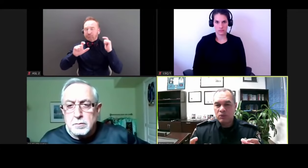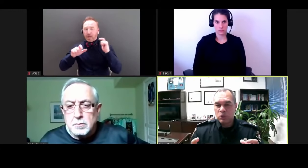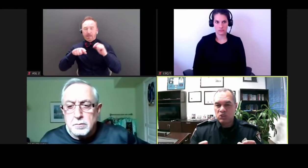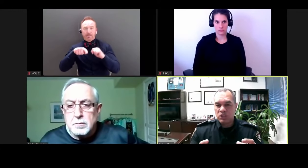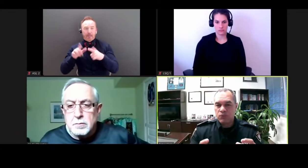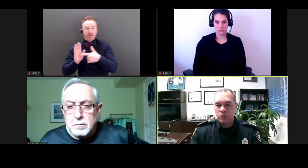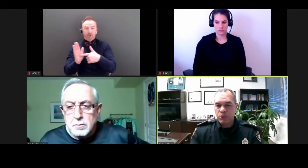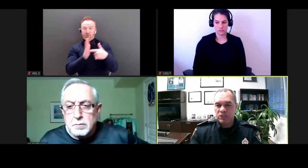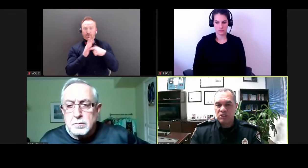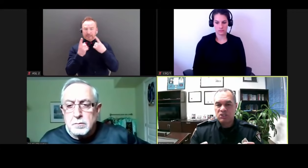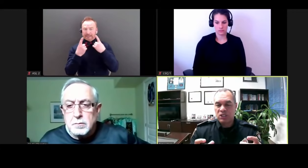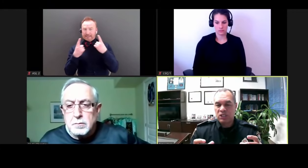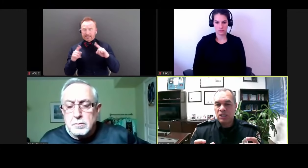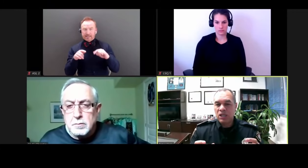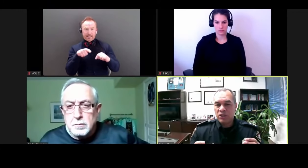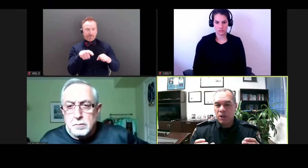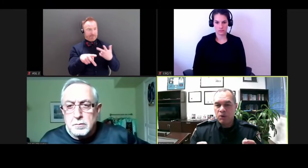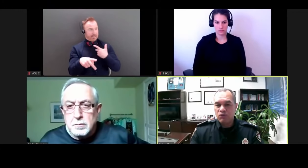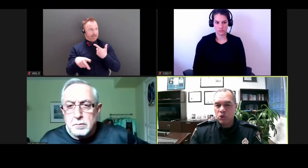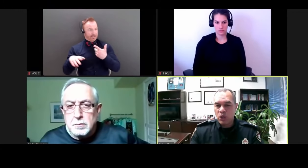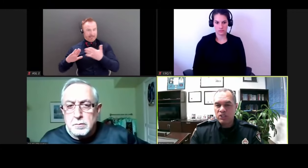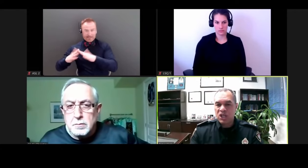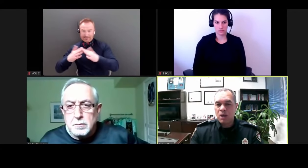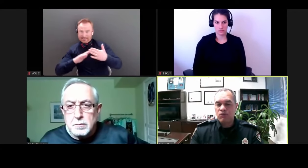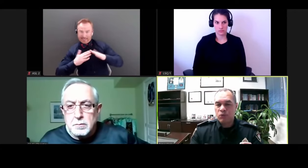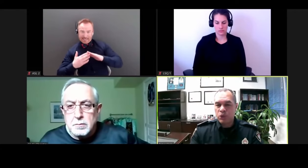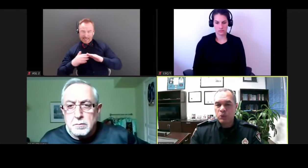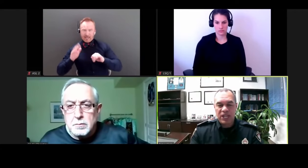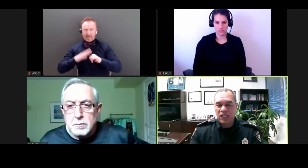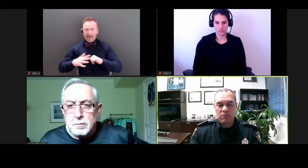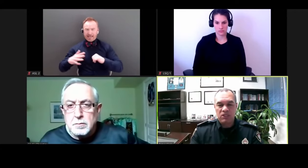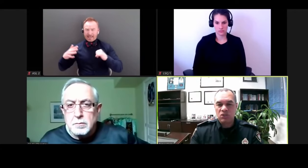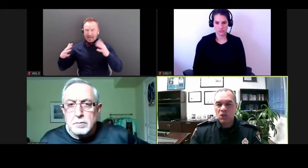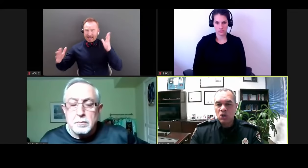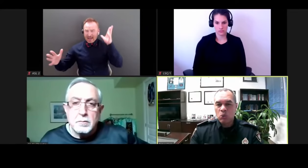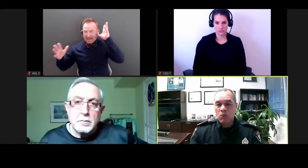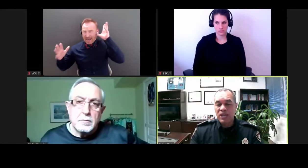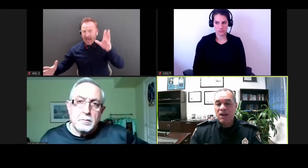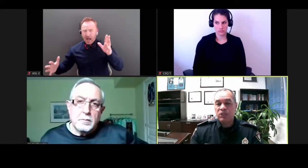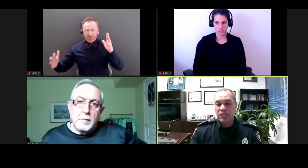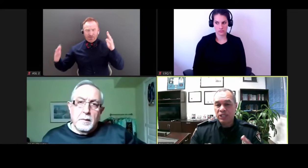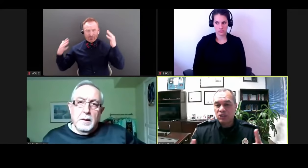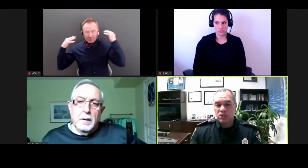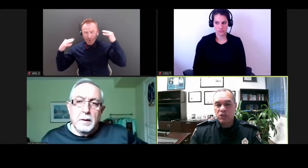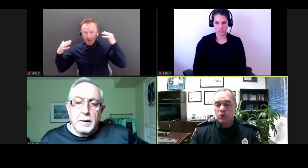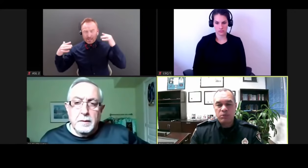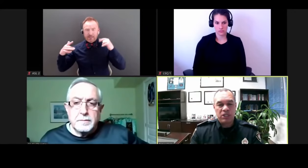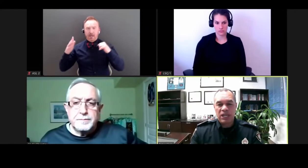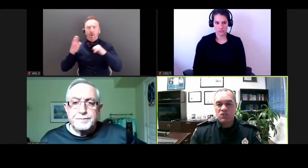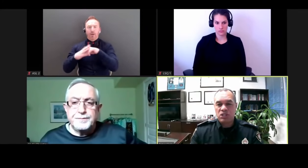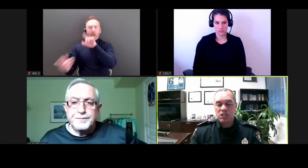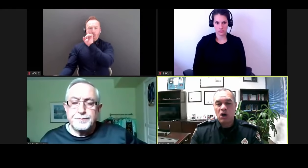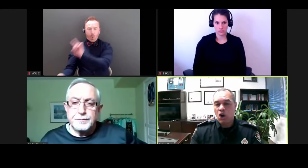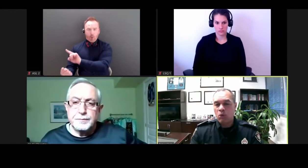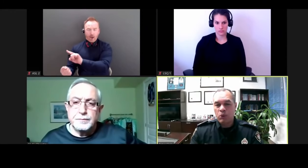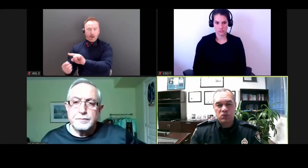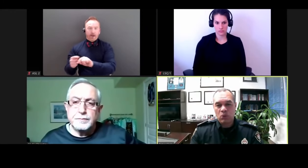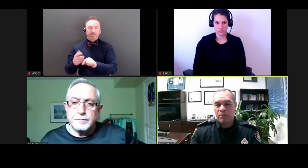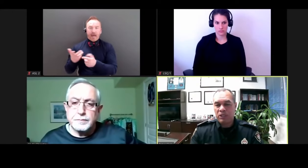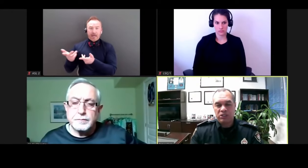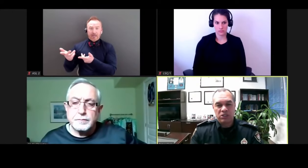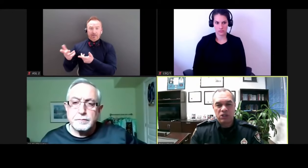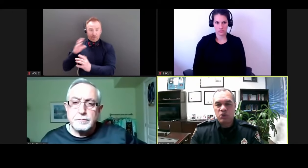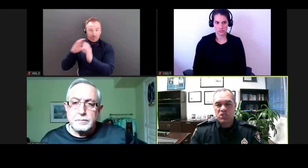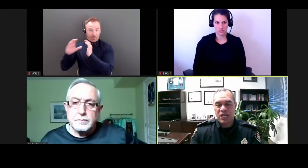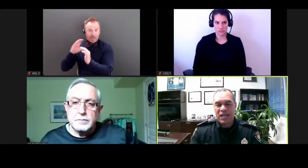in reducing the footprint in the city, the number of noise coming from those elements. Where we have little to no communication and almost no